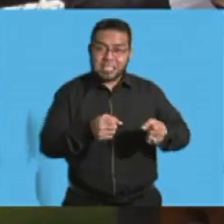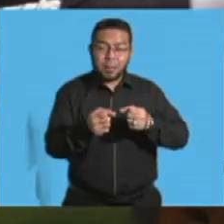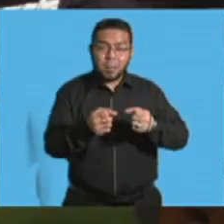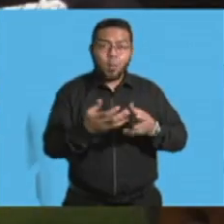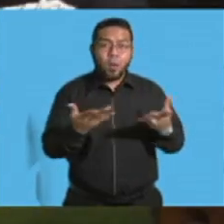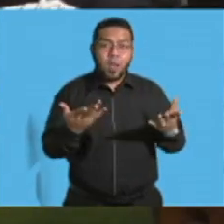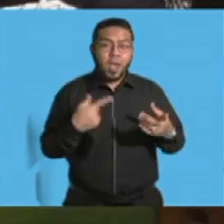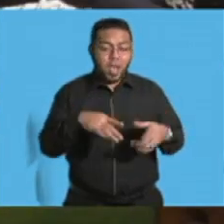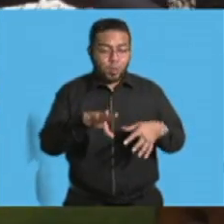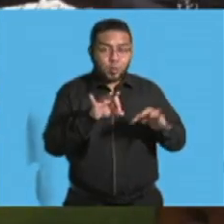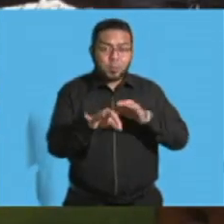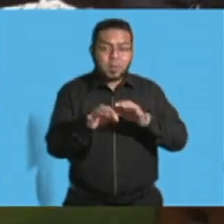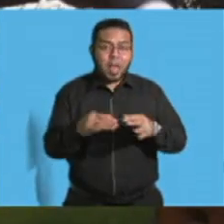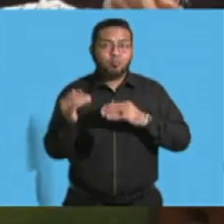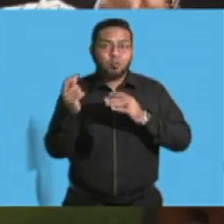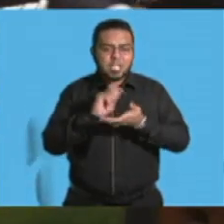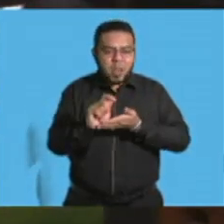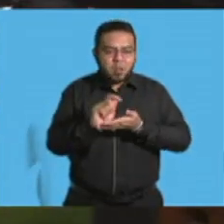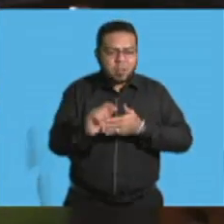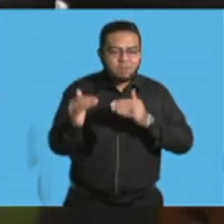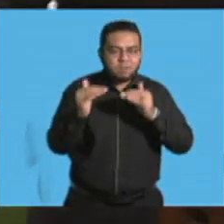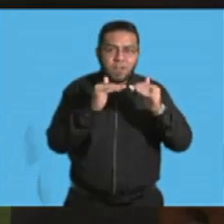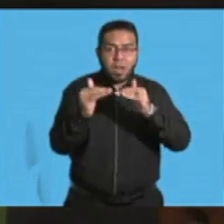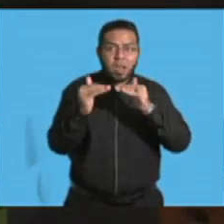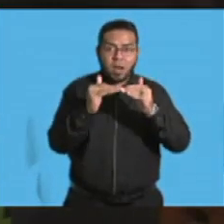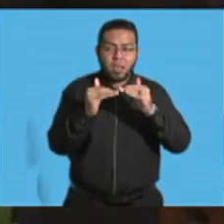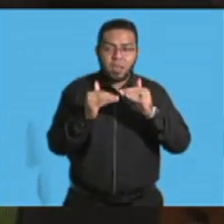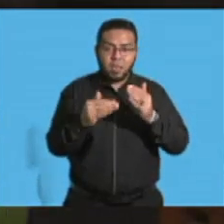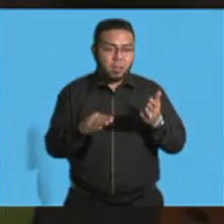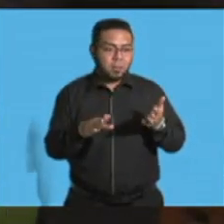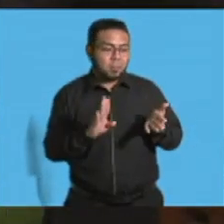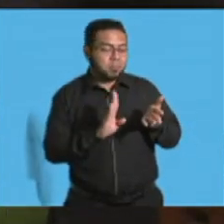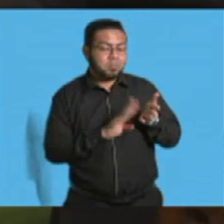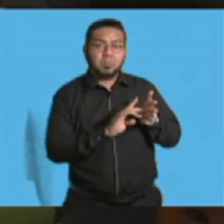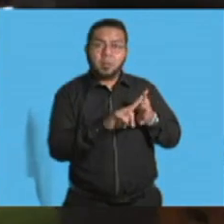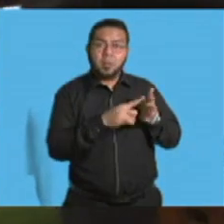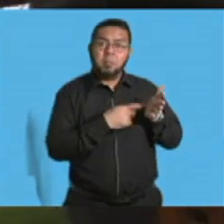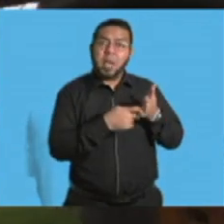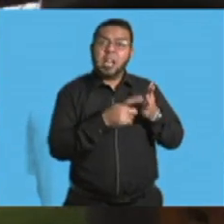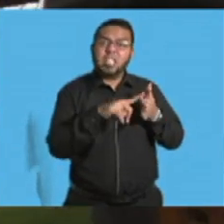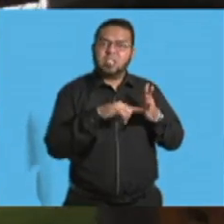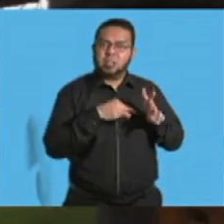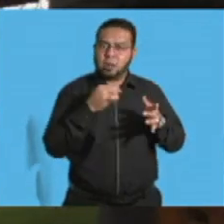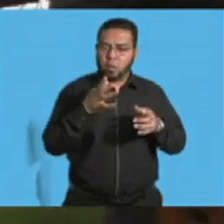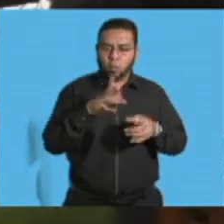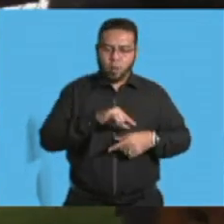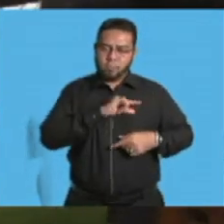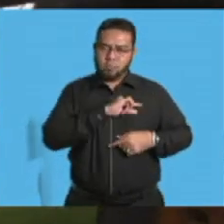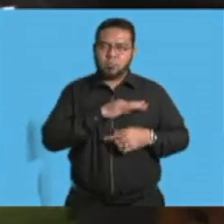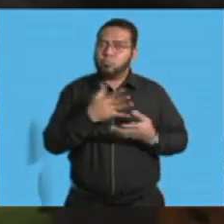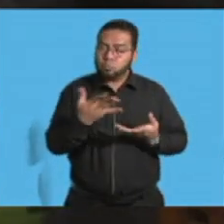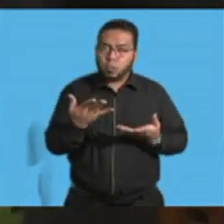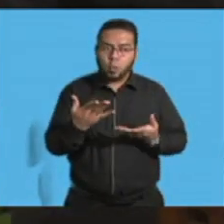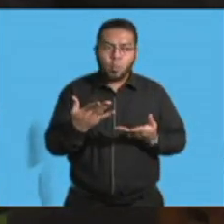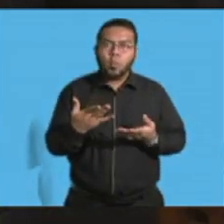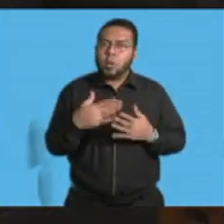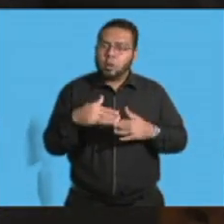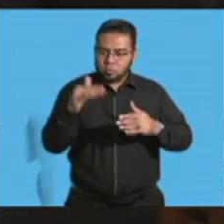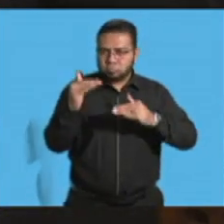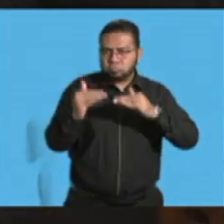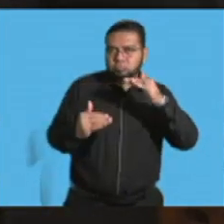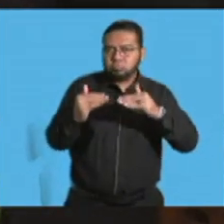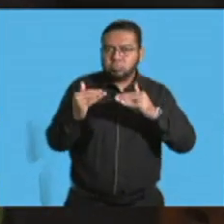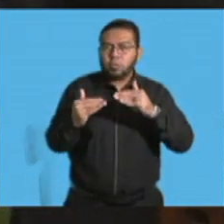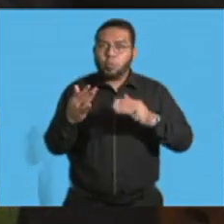are transparent, fair, and purely based on merit, and rewards are based on performance. We will not compromise set standards that are premised